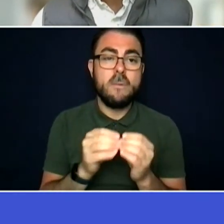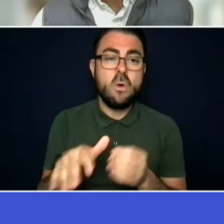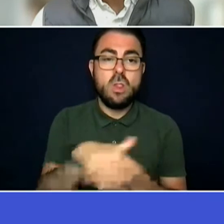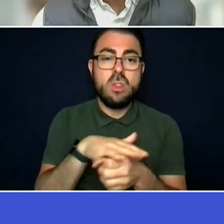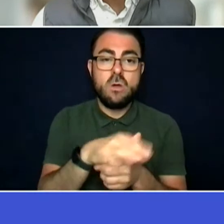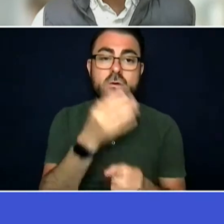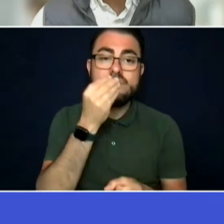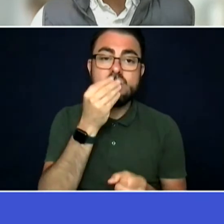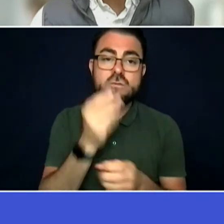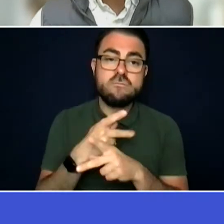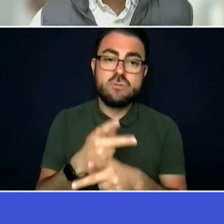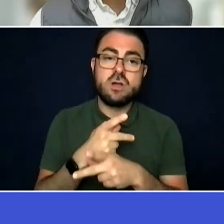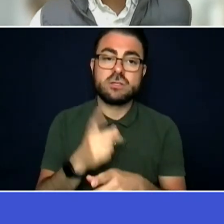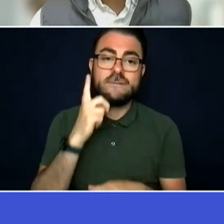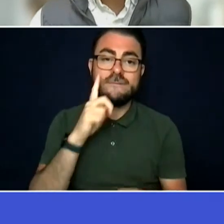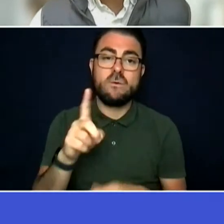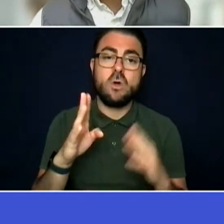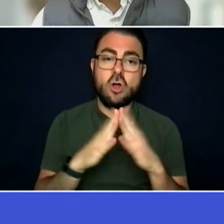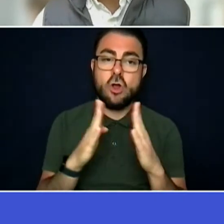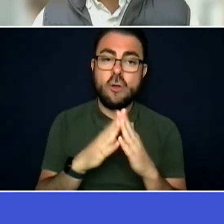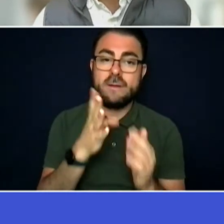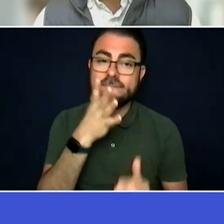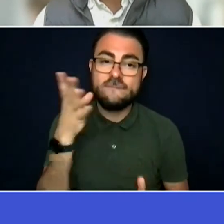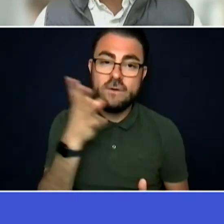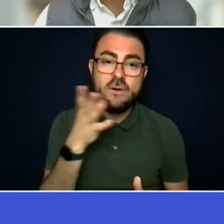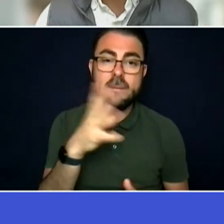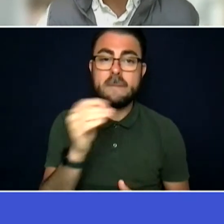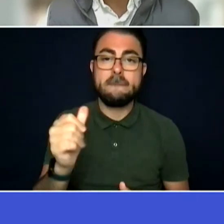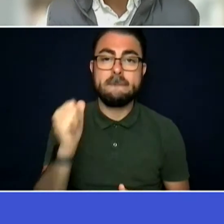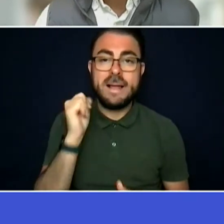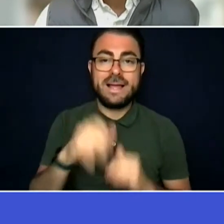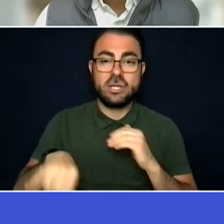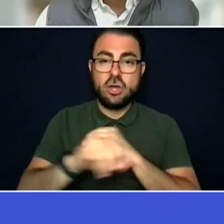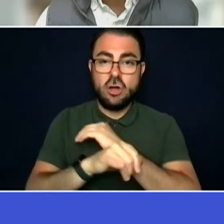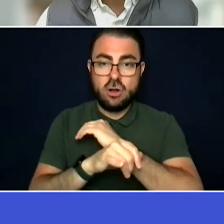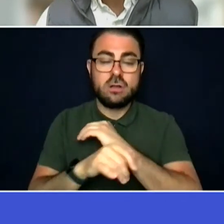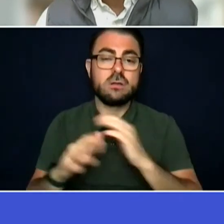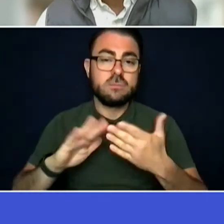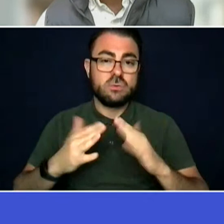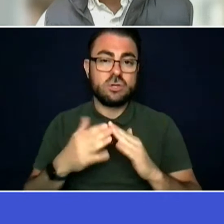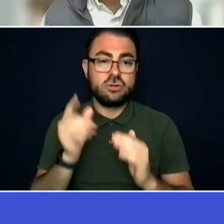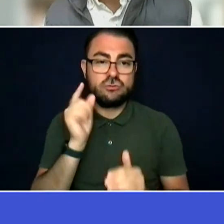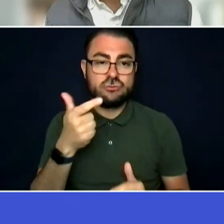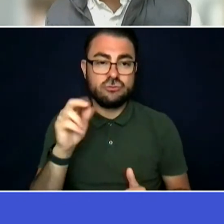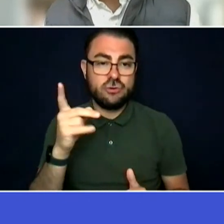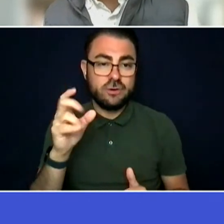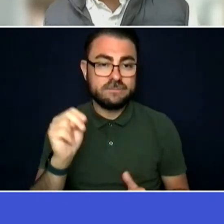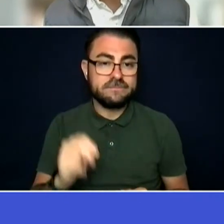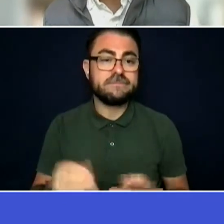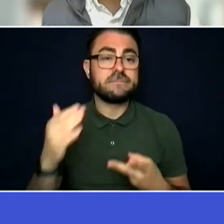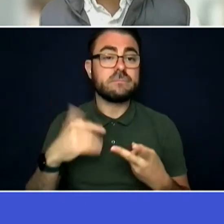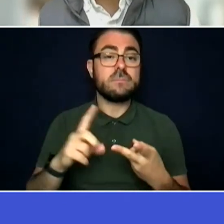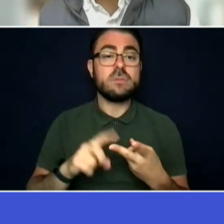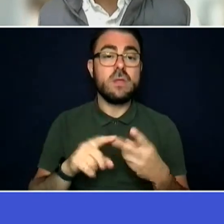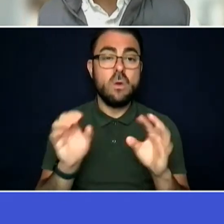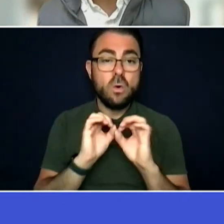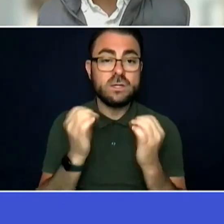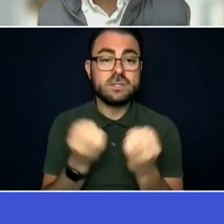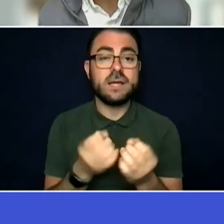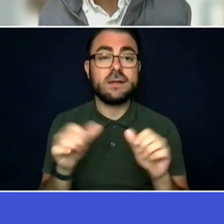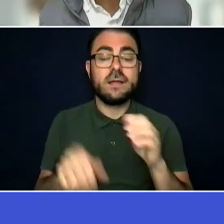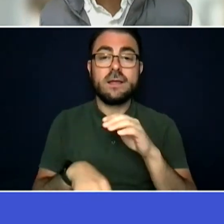gardens. Within our organizational capacity building funding category, we expect to support 16 to